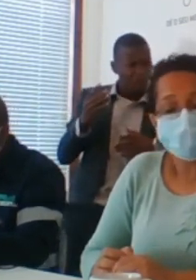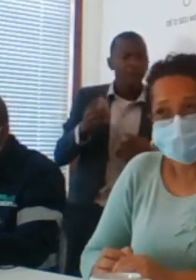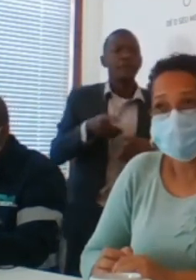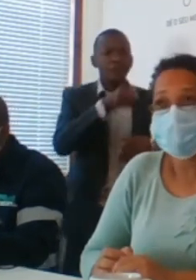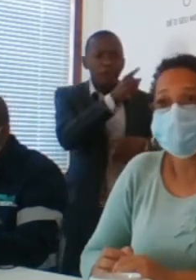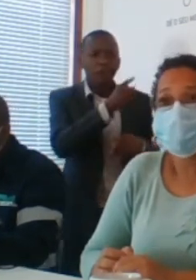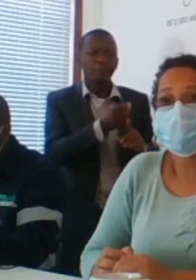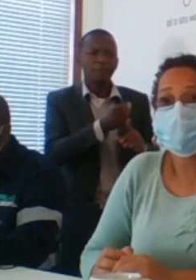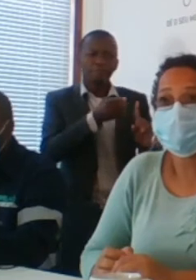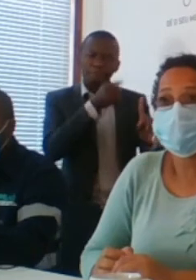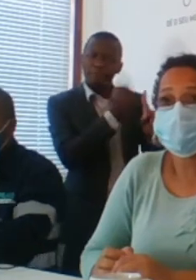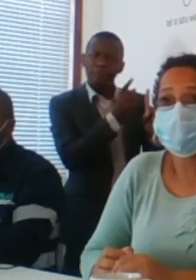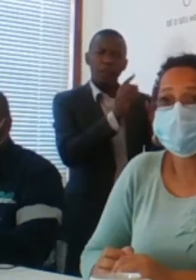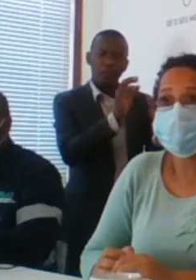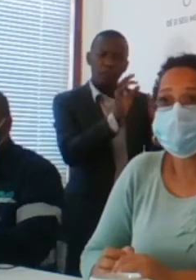people with disabilities,